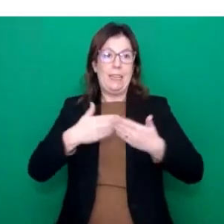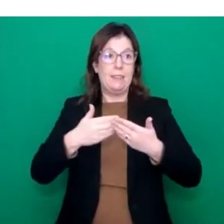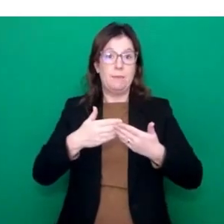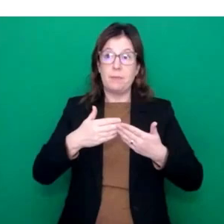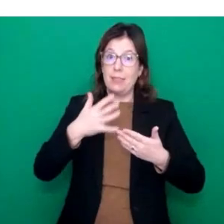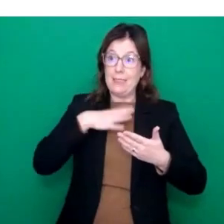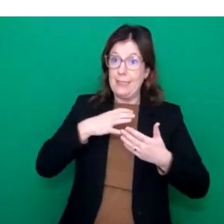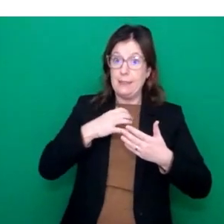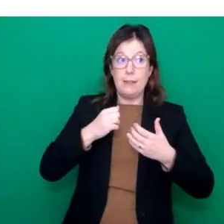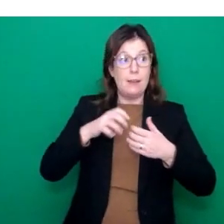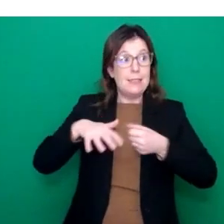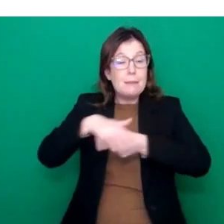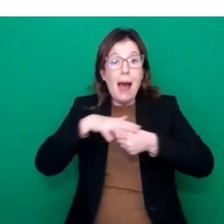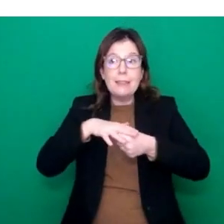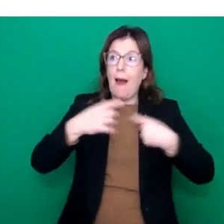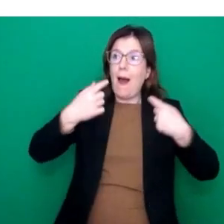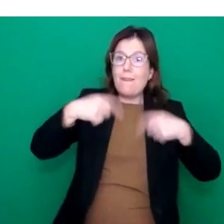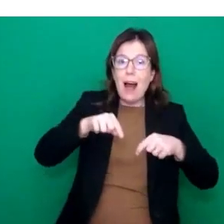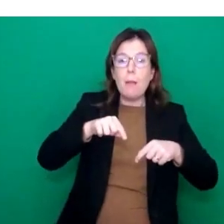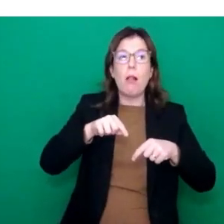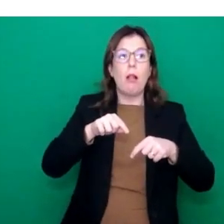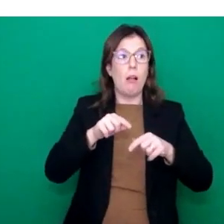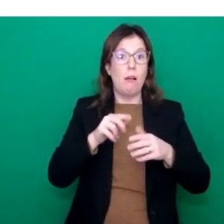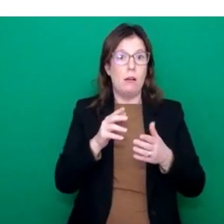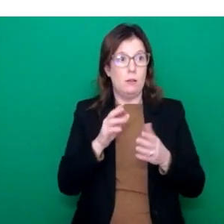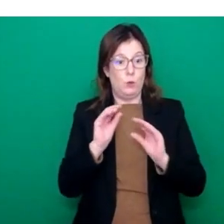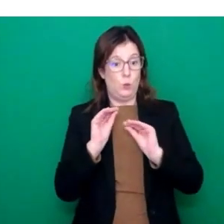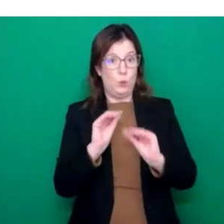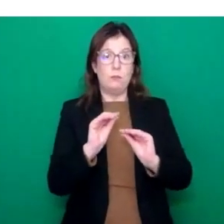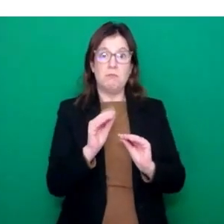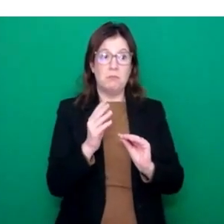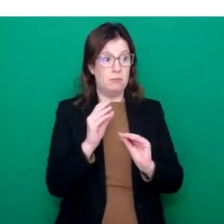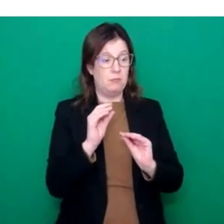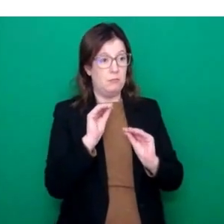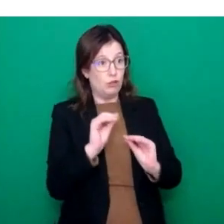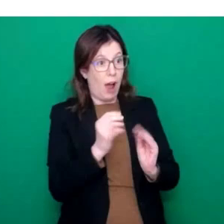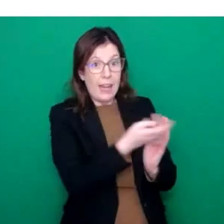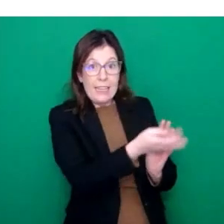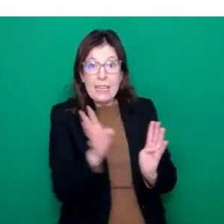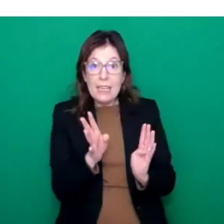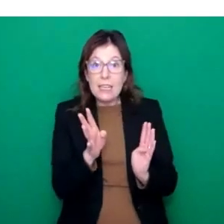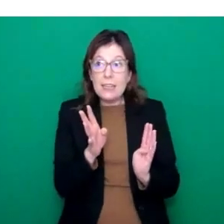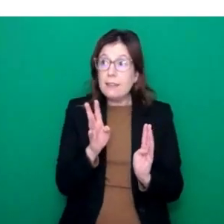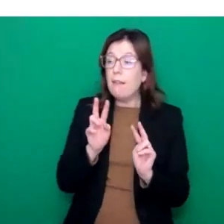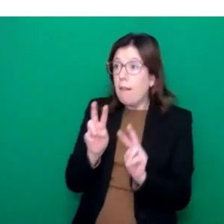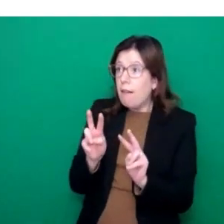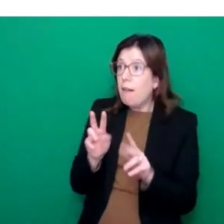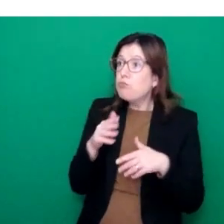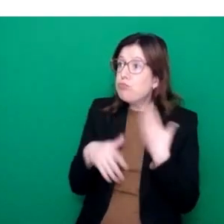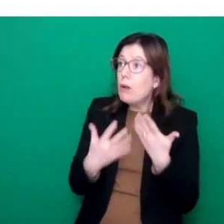there from the point of training, and then when we are actually in full-time